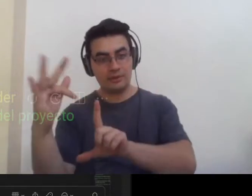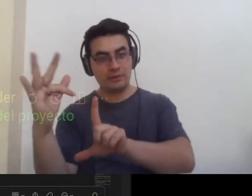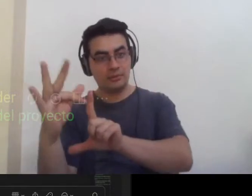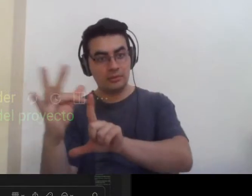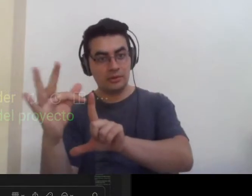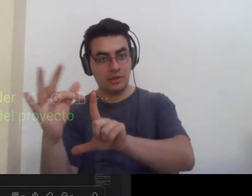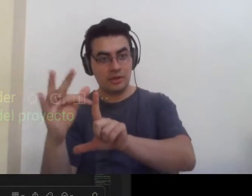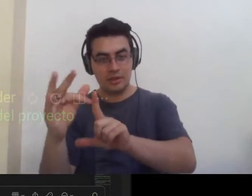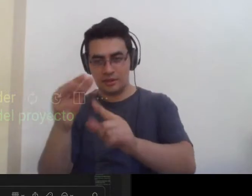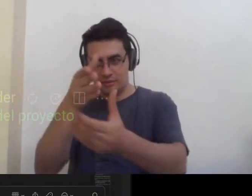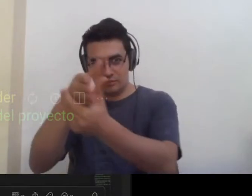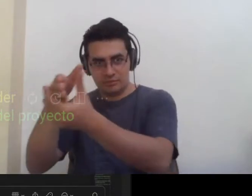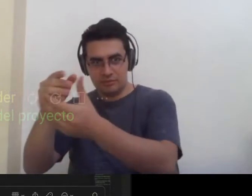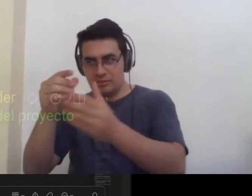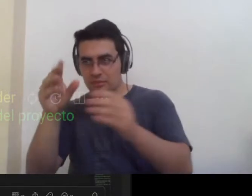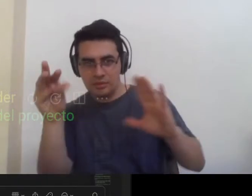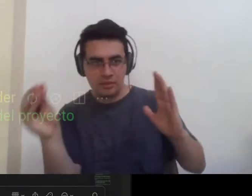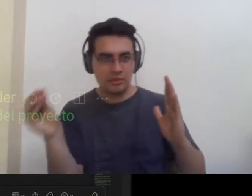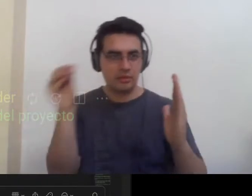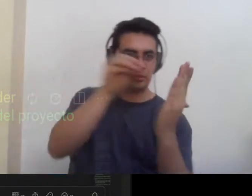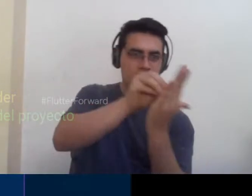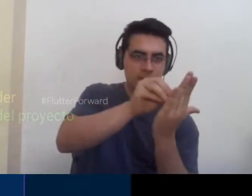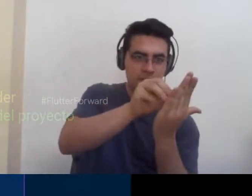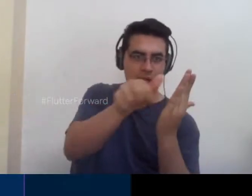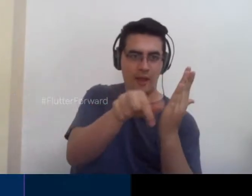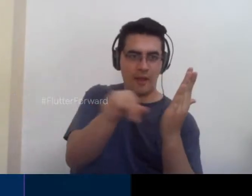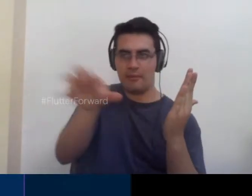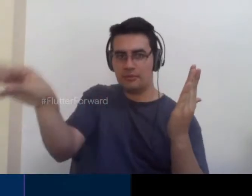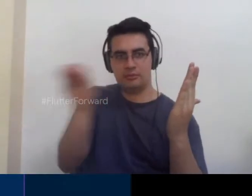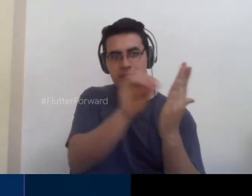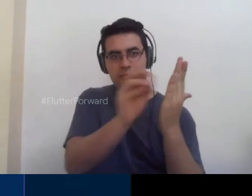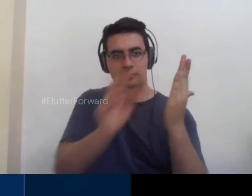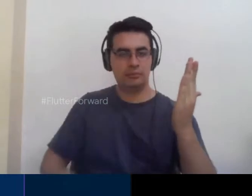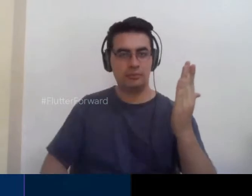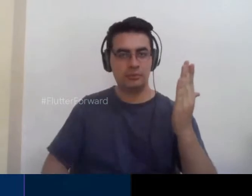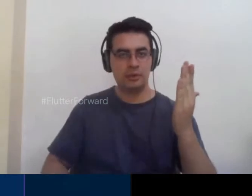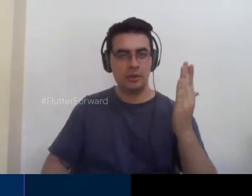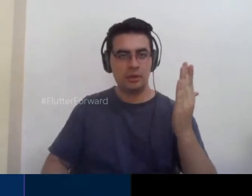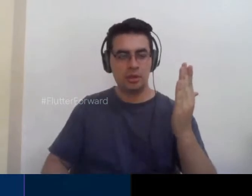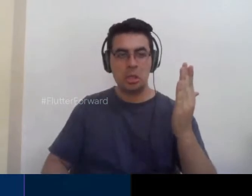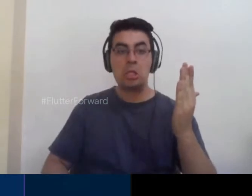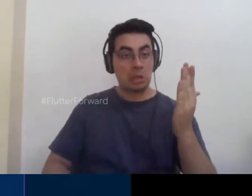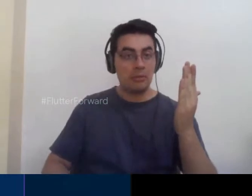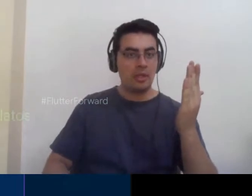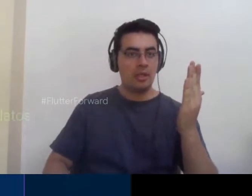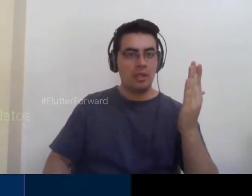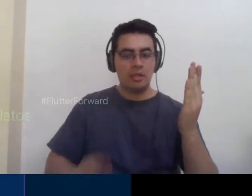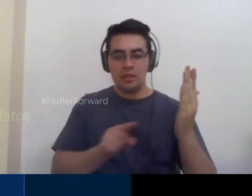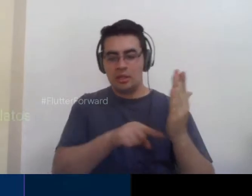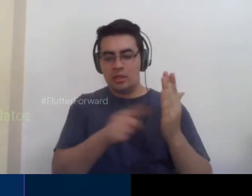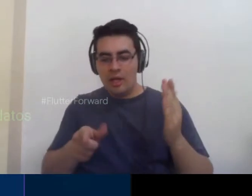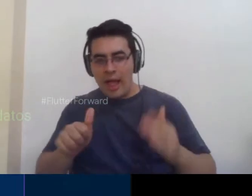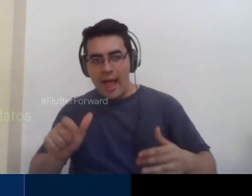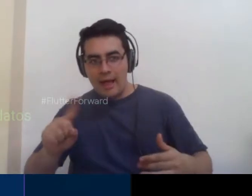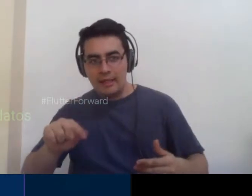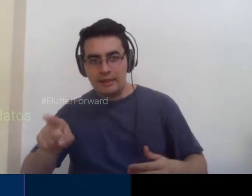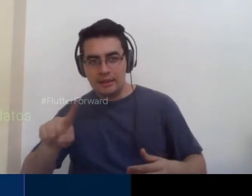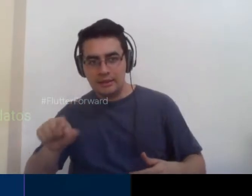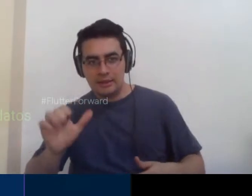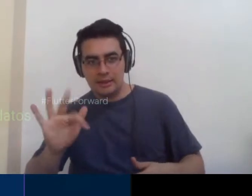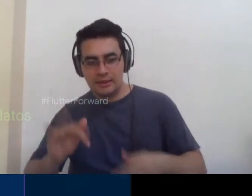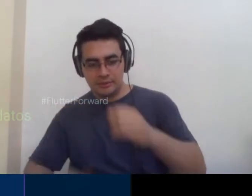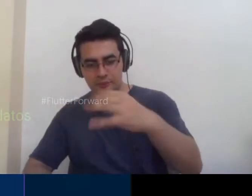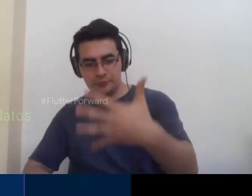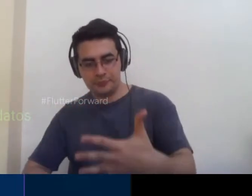drag and drop them into the project folder, and then specify them in the Assets section of the PubSpec file,